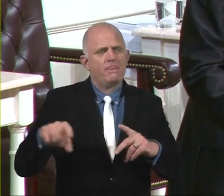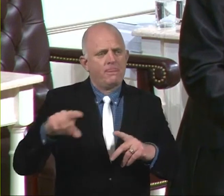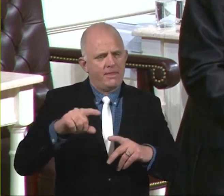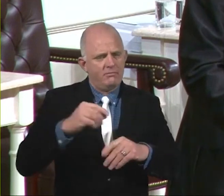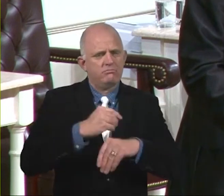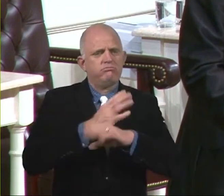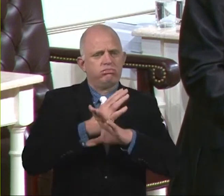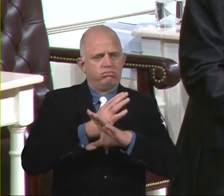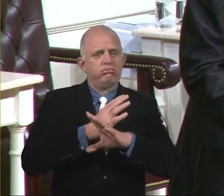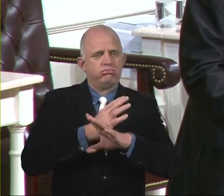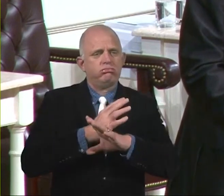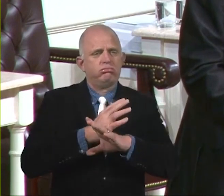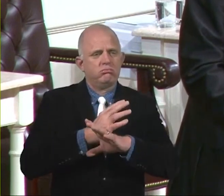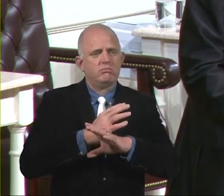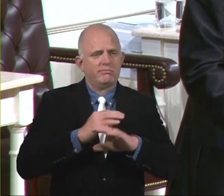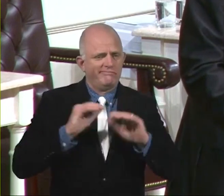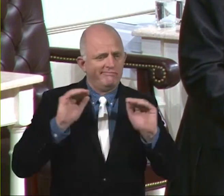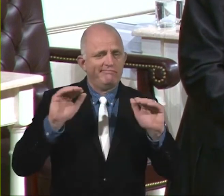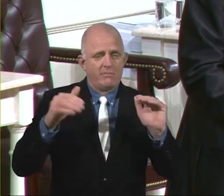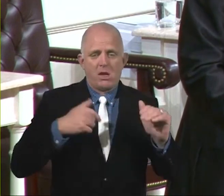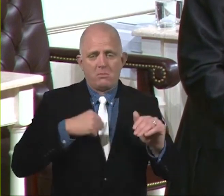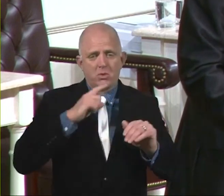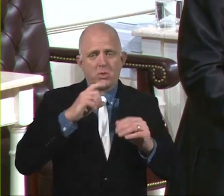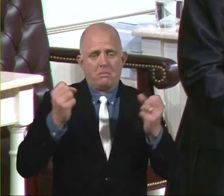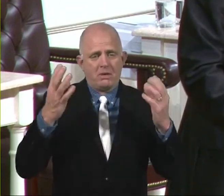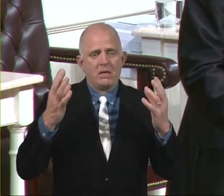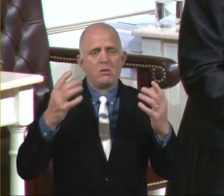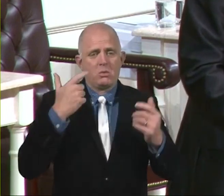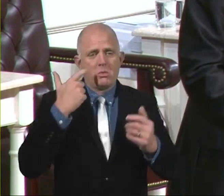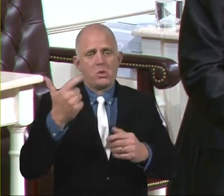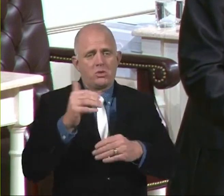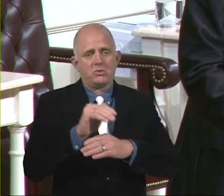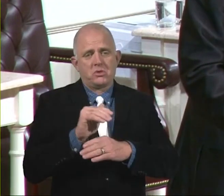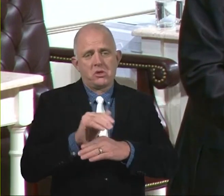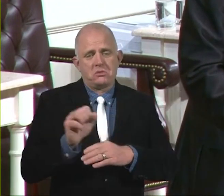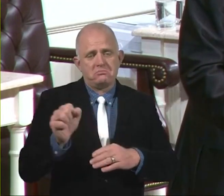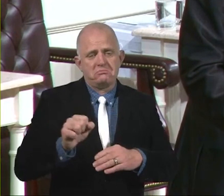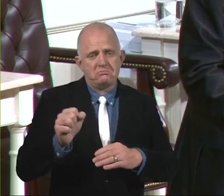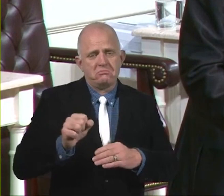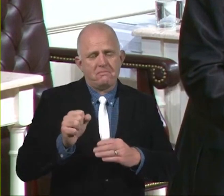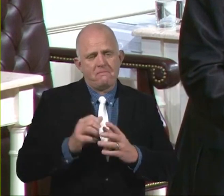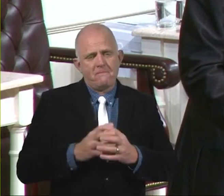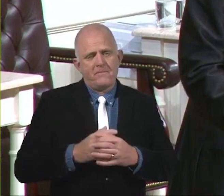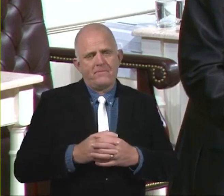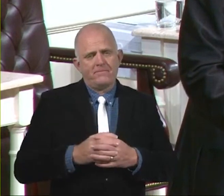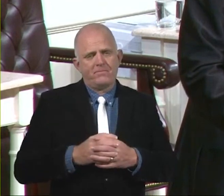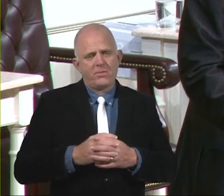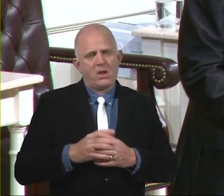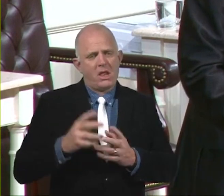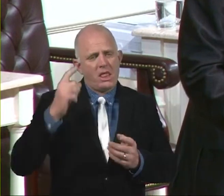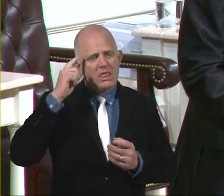tonight, and I'm sure there's a great live stream crowd for the services of this church anyway, but